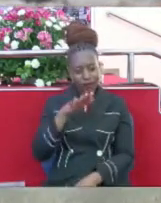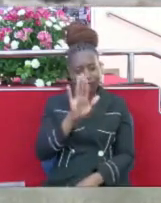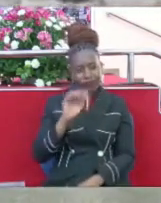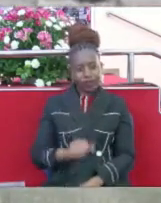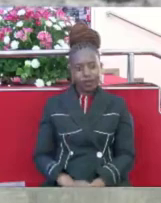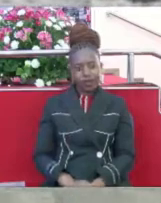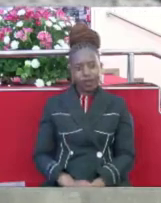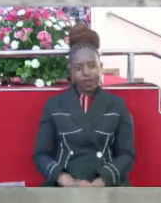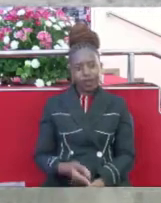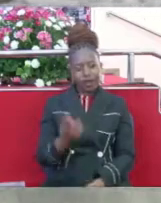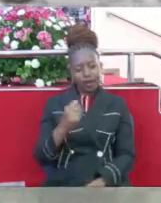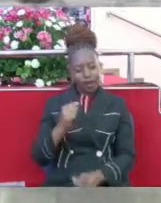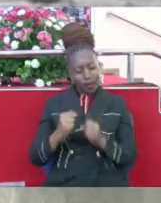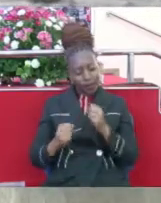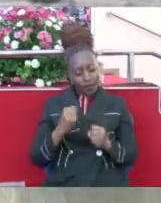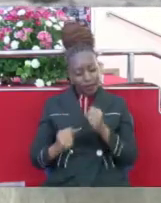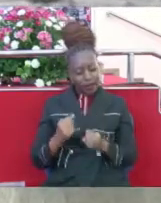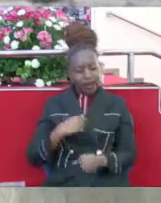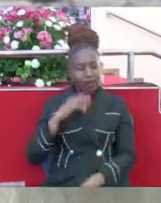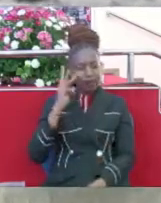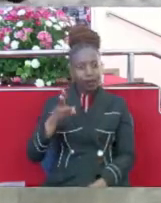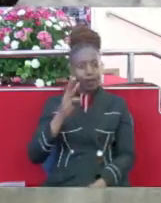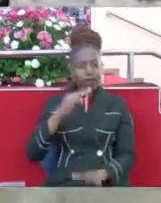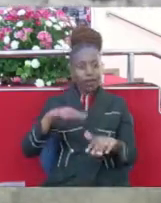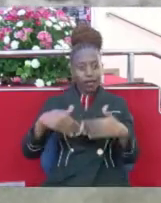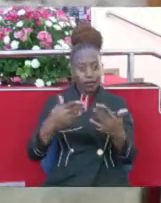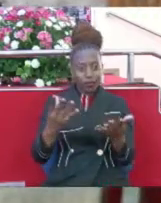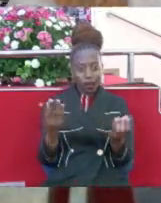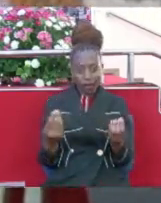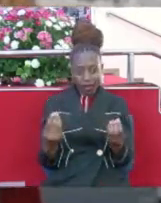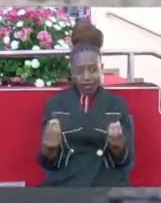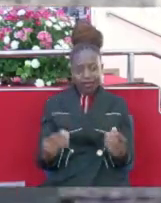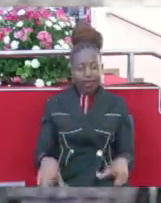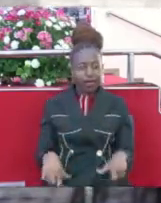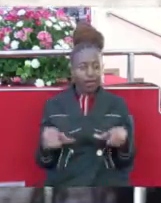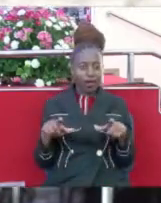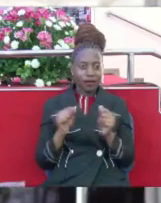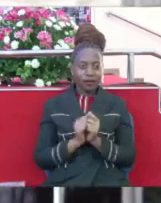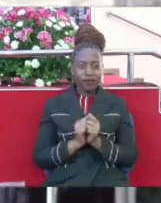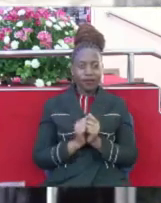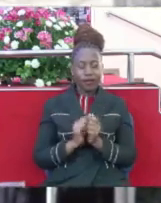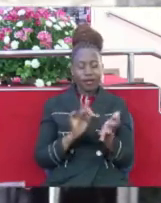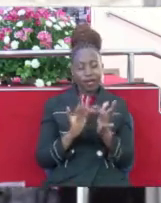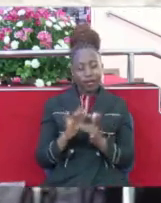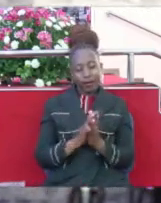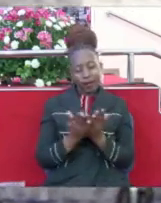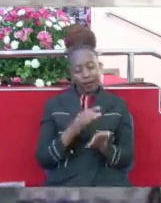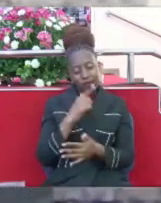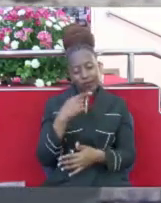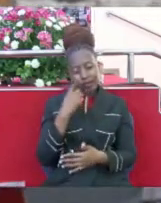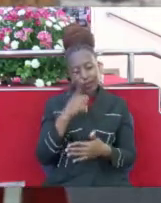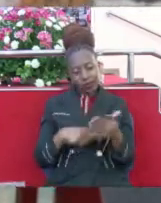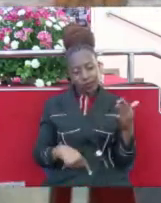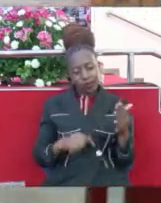Come running and I'll be able to give you an easy life. The Bible says